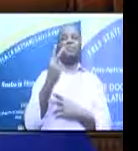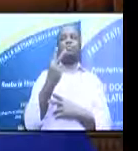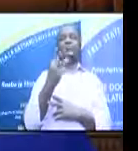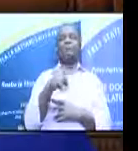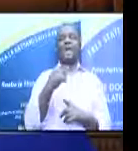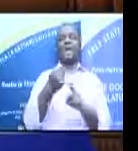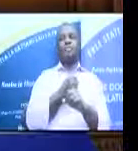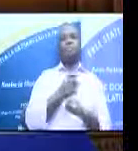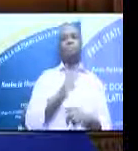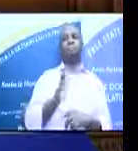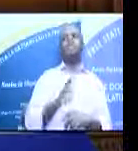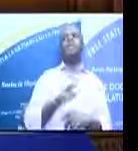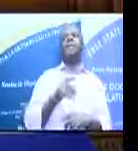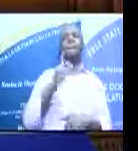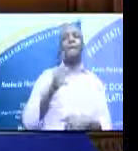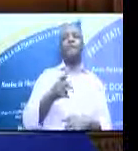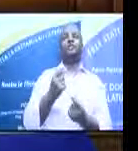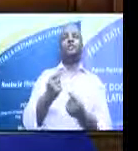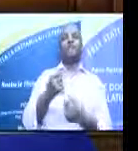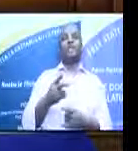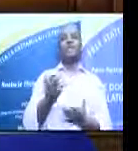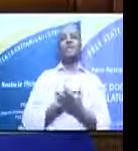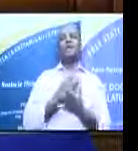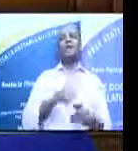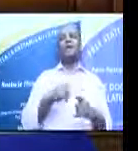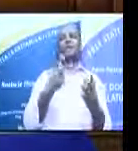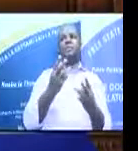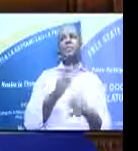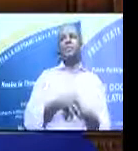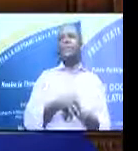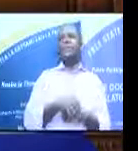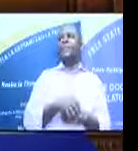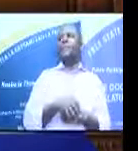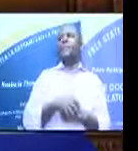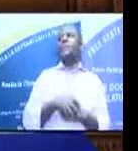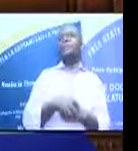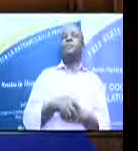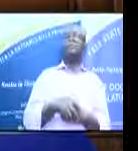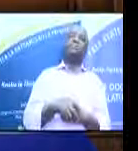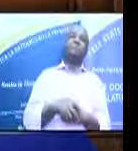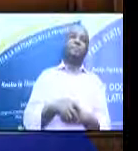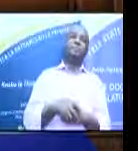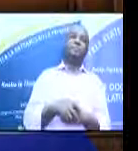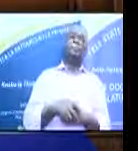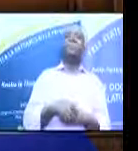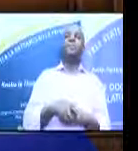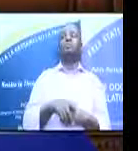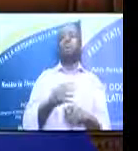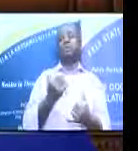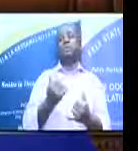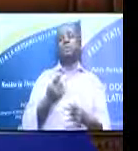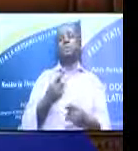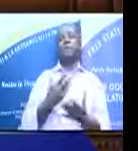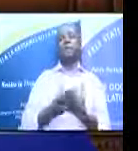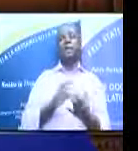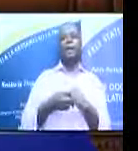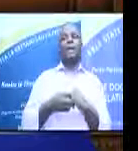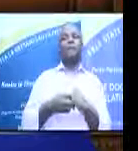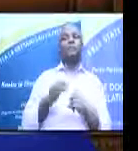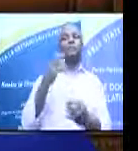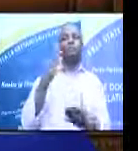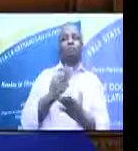We actually had to do that to save the lives. But we have seen that we can try and make sure